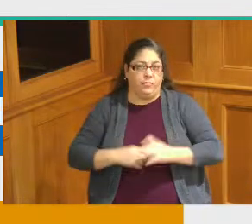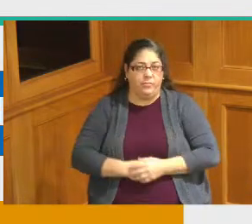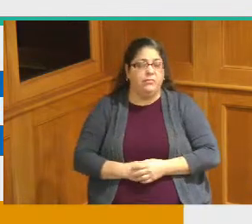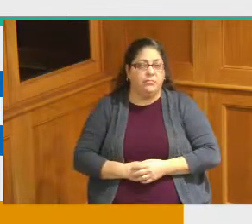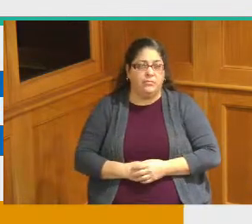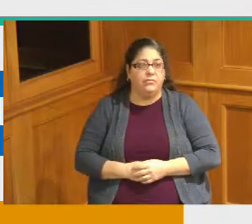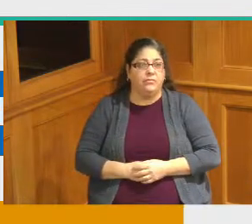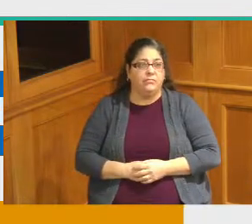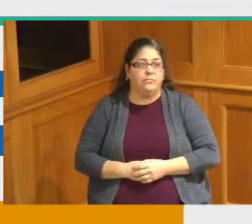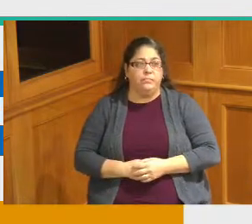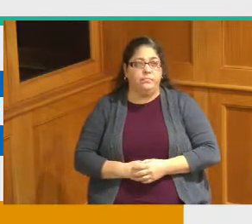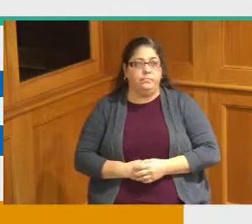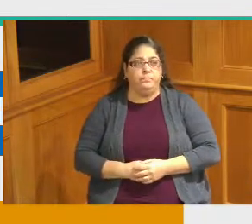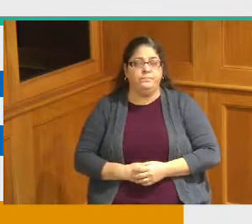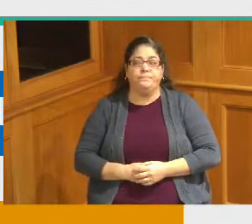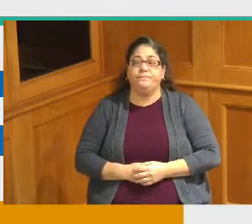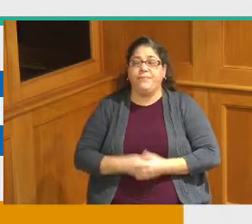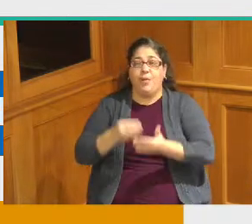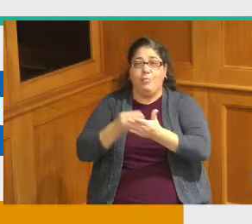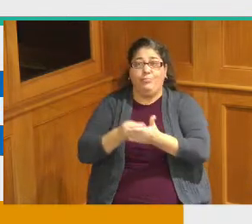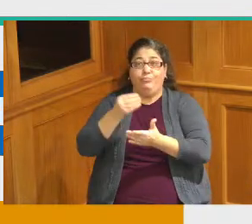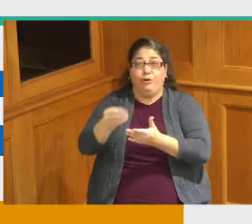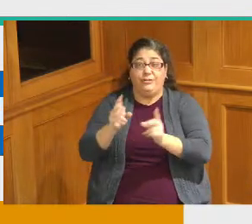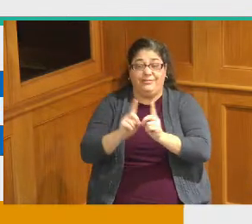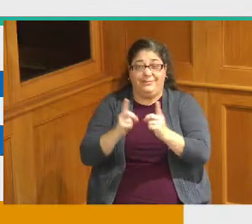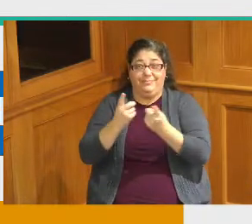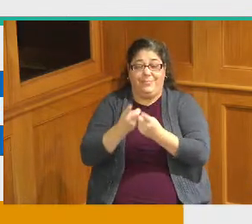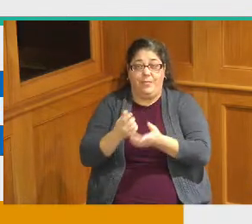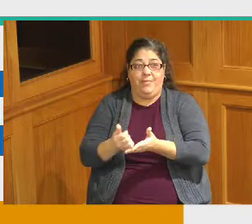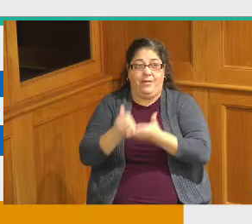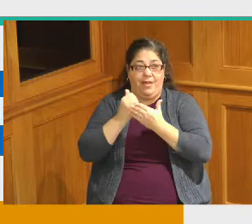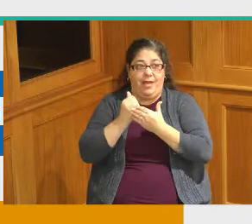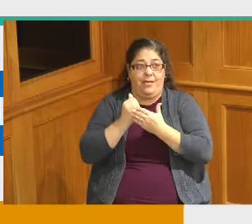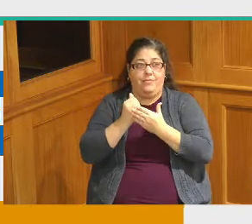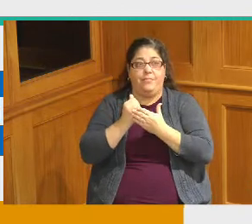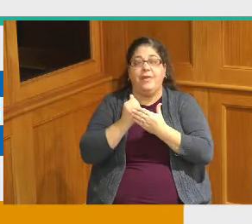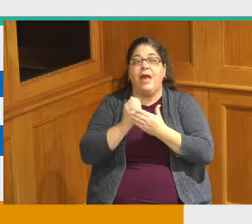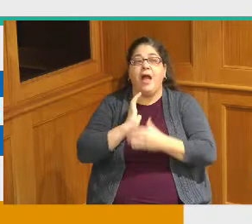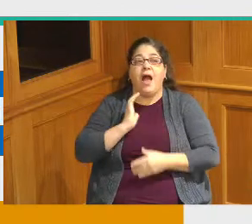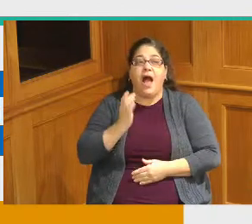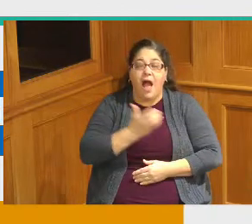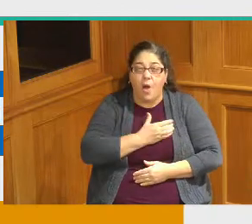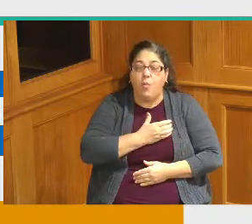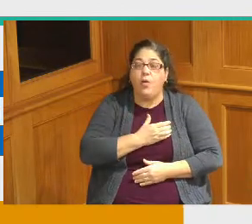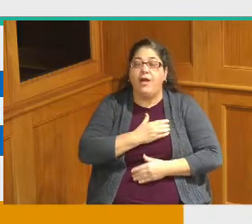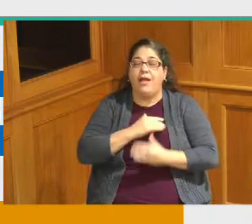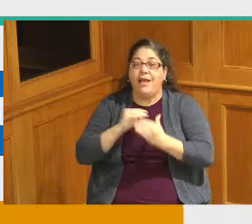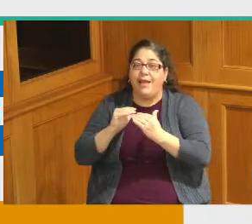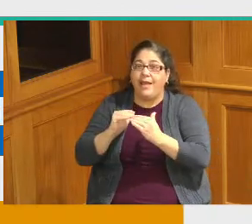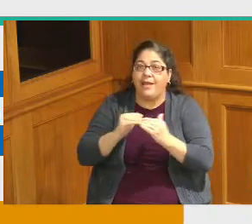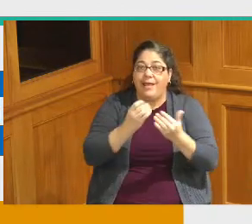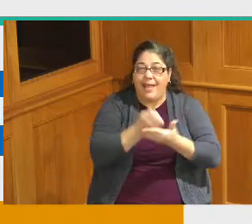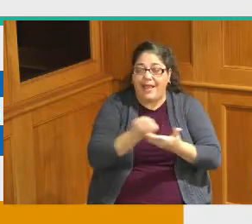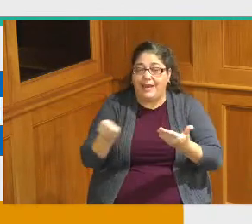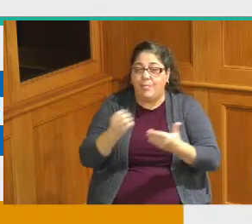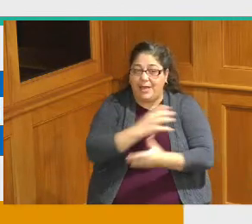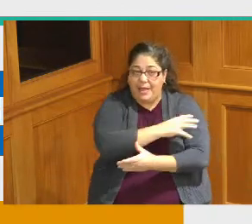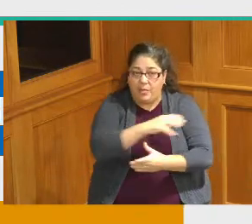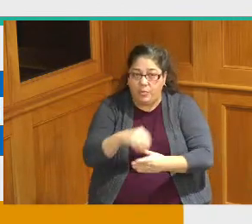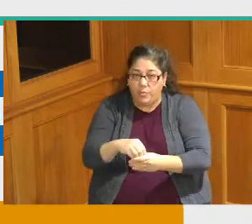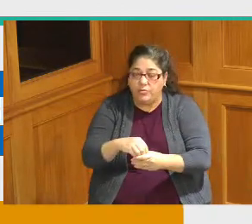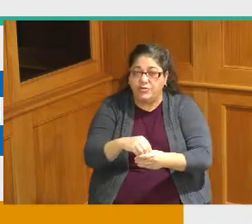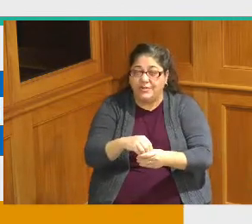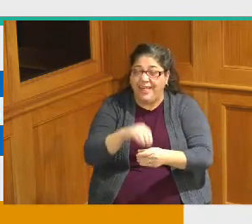is the purchasing department put economic inclusion policies in their policies. And that's what's making this